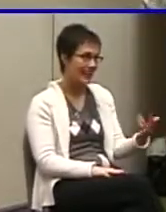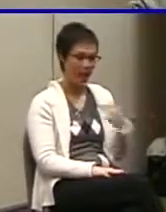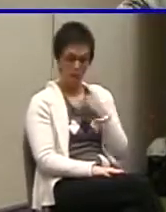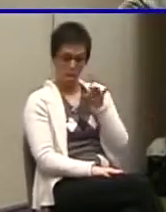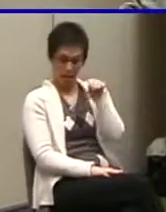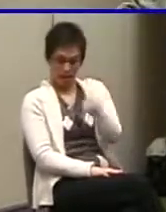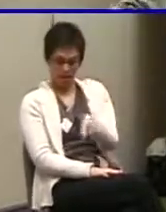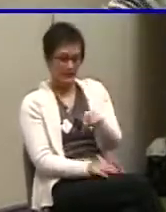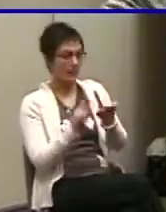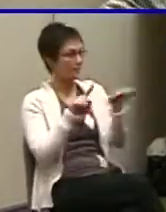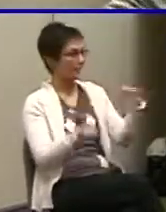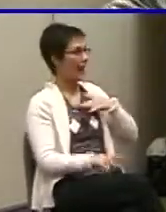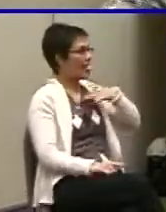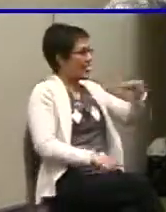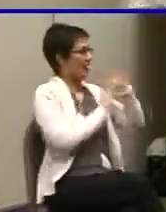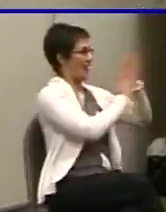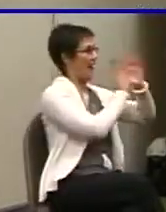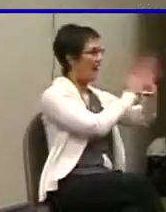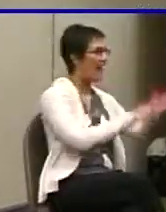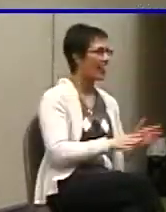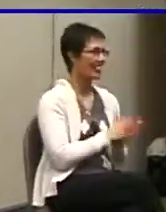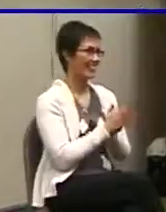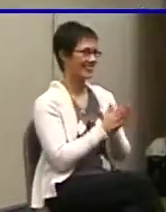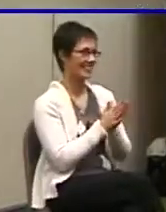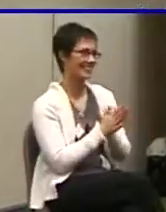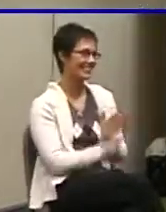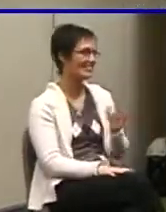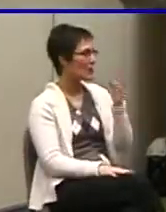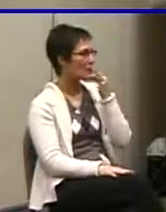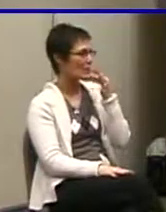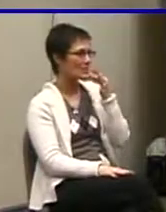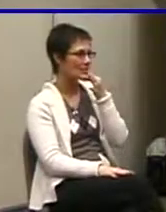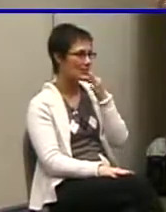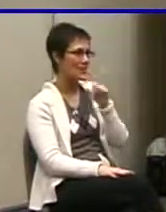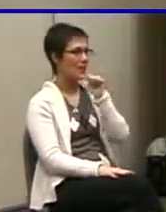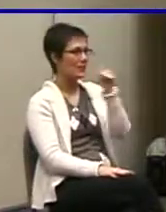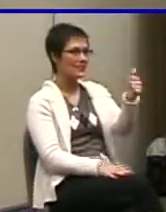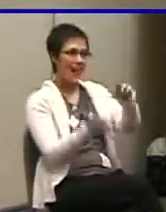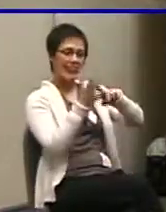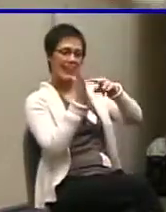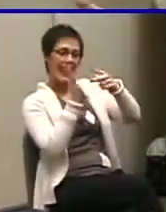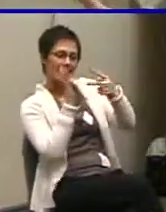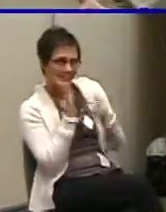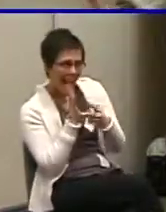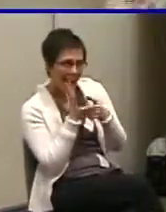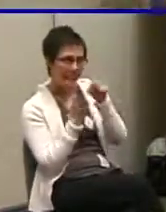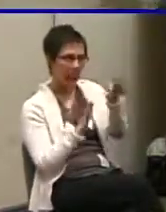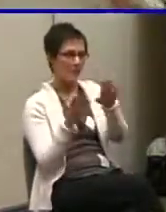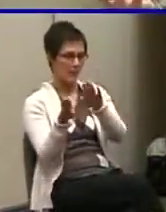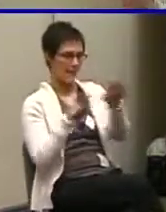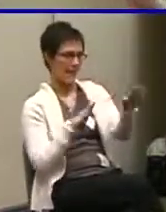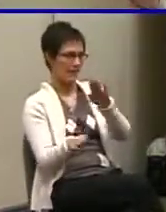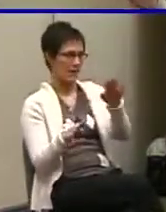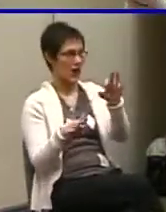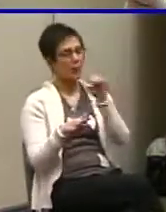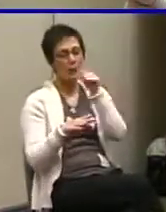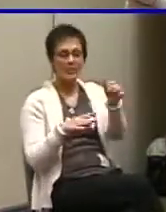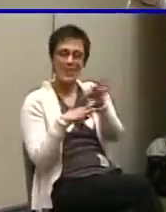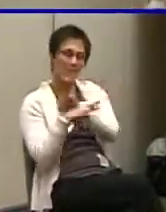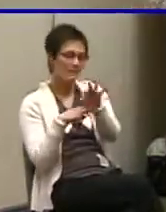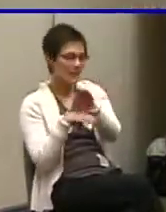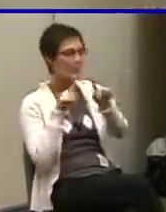hall, right? And so pretty soon, while that was not the intent of the behavior, the function of the behavior to begin with, guess what we've just